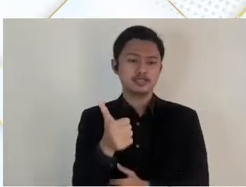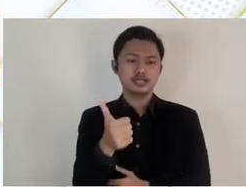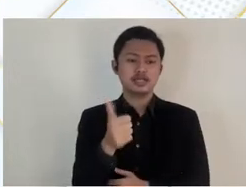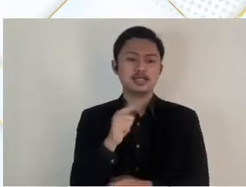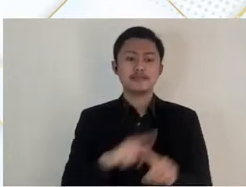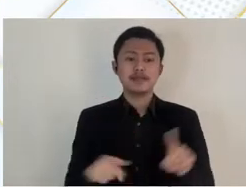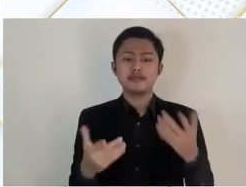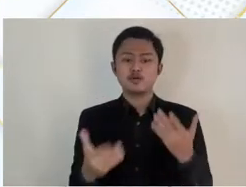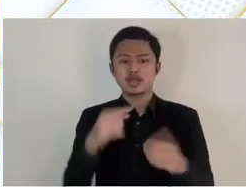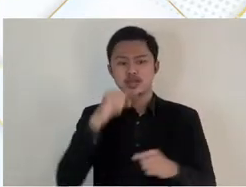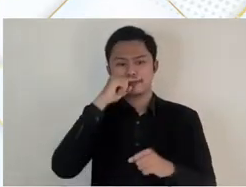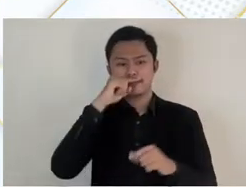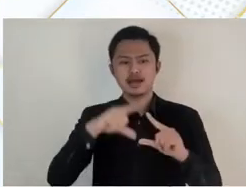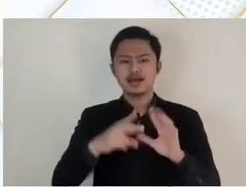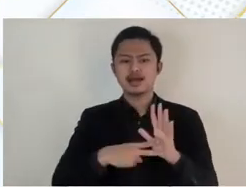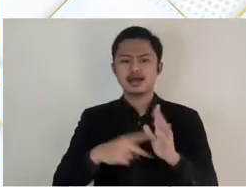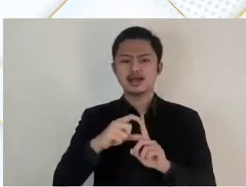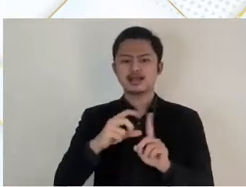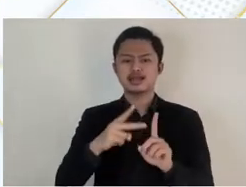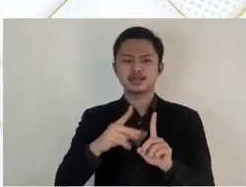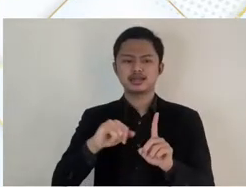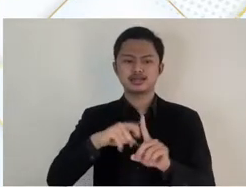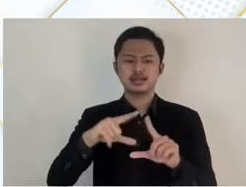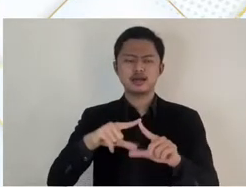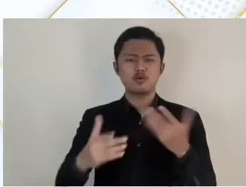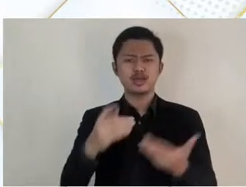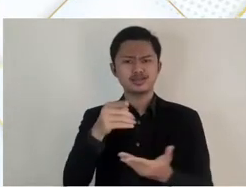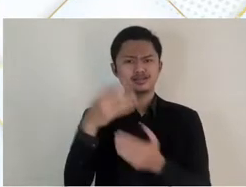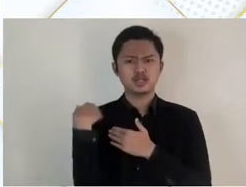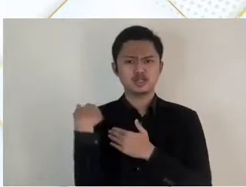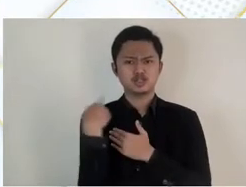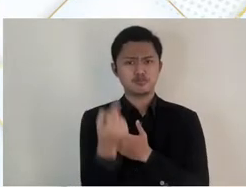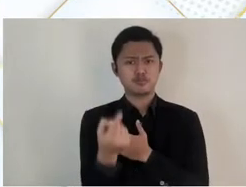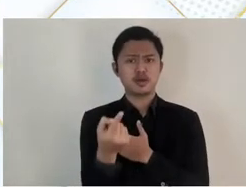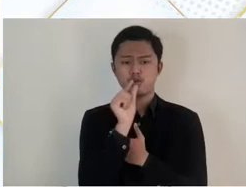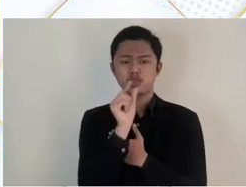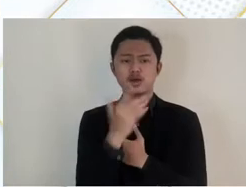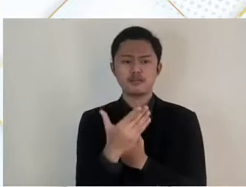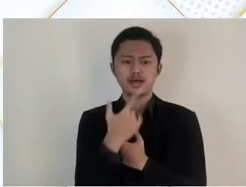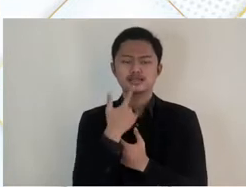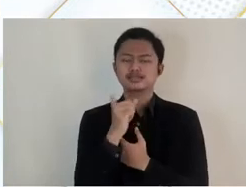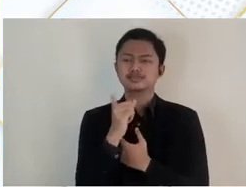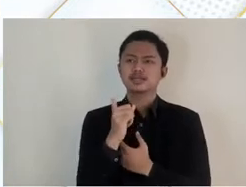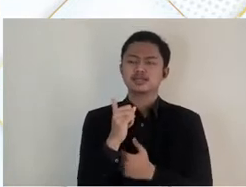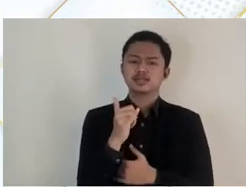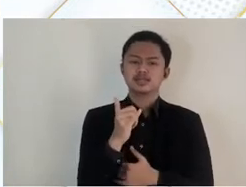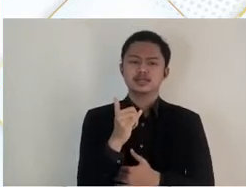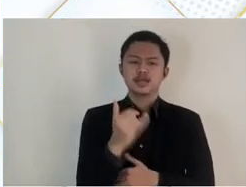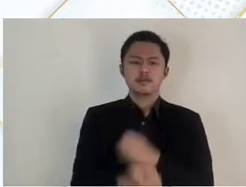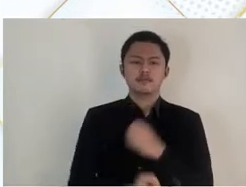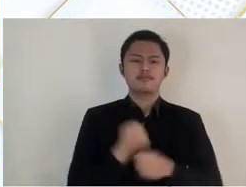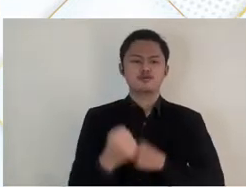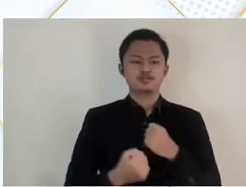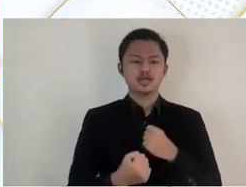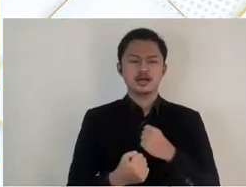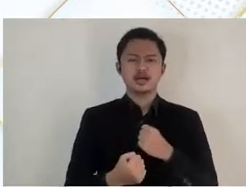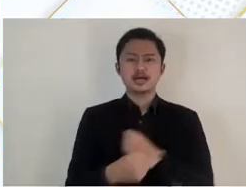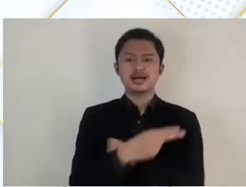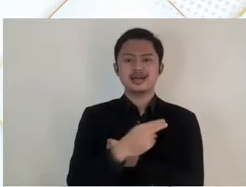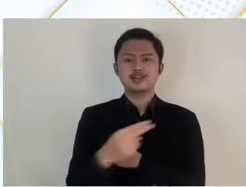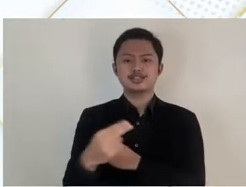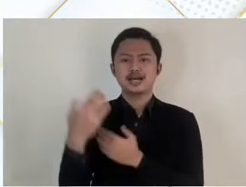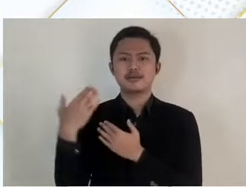Pak Andika, I guess in your area, this would be how to maximize the Indonesia's